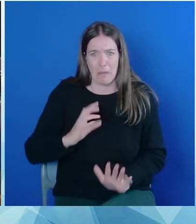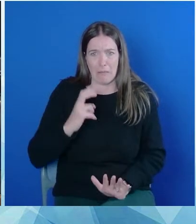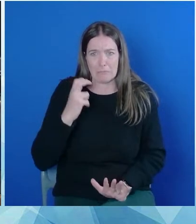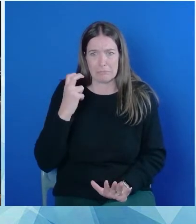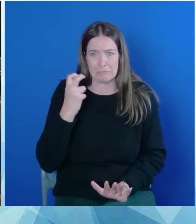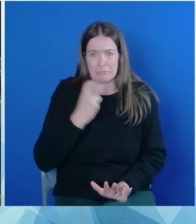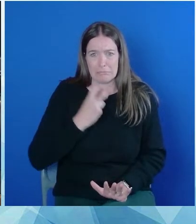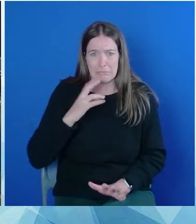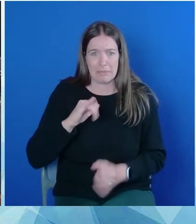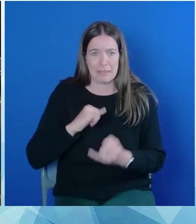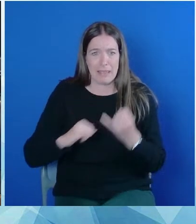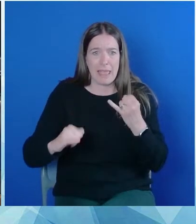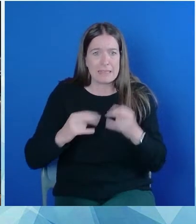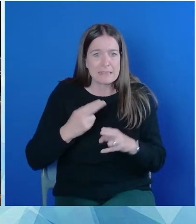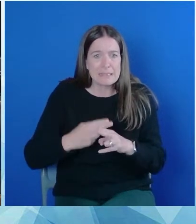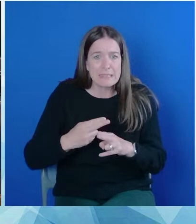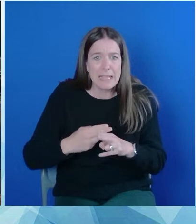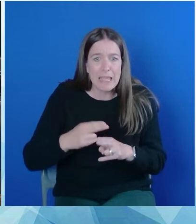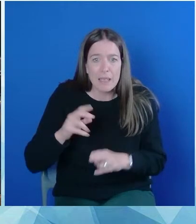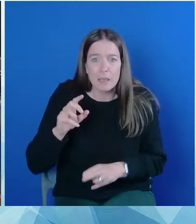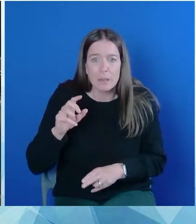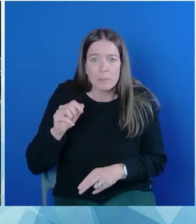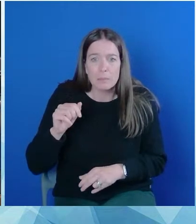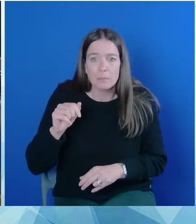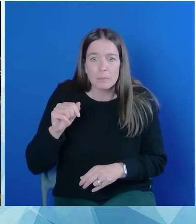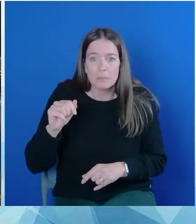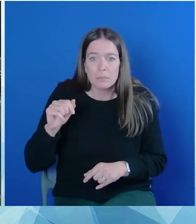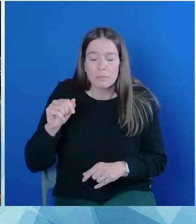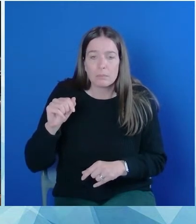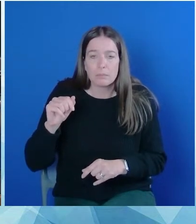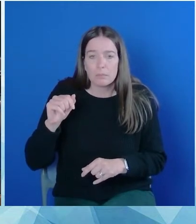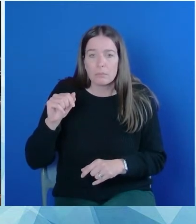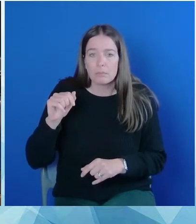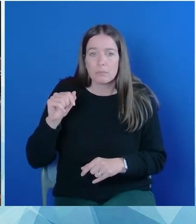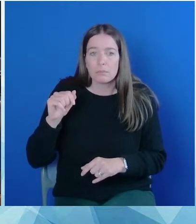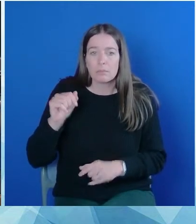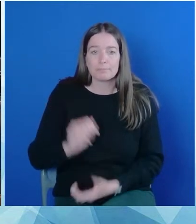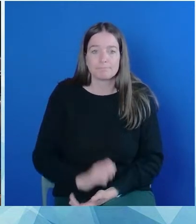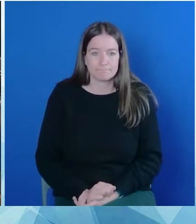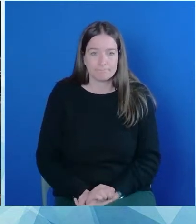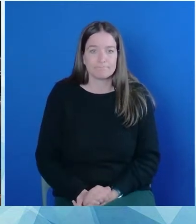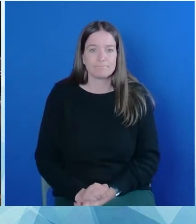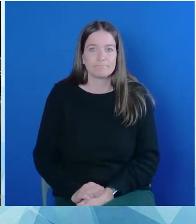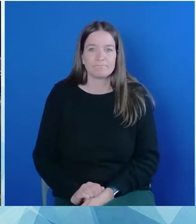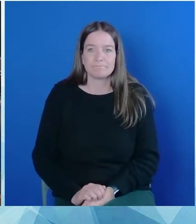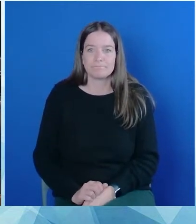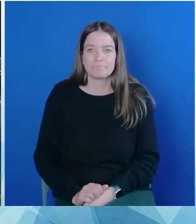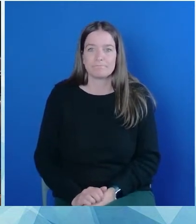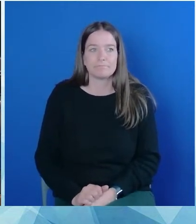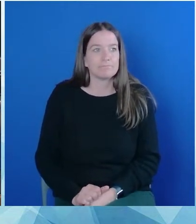Nipert, thank you.